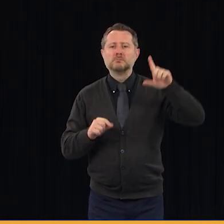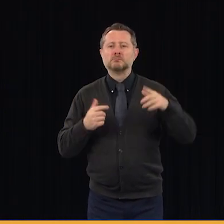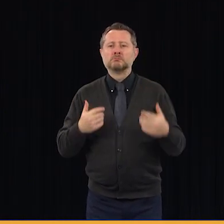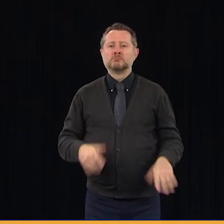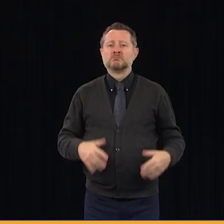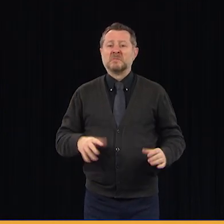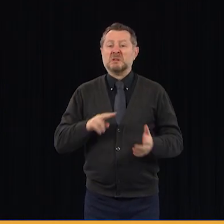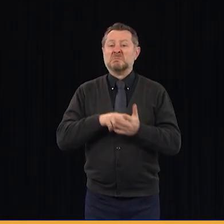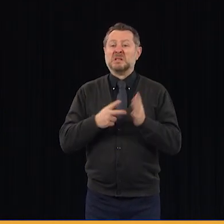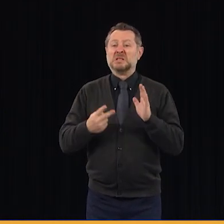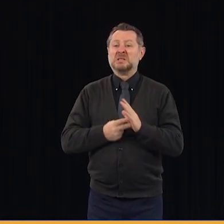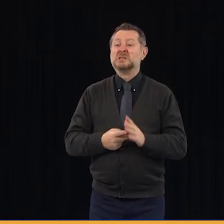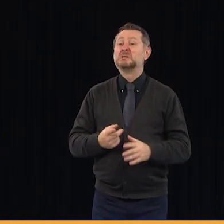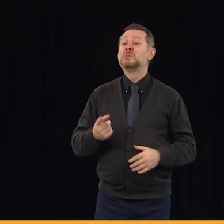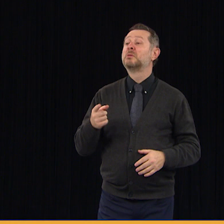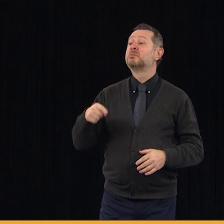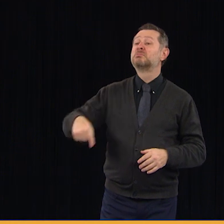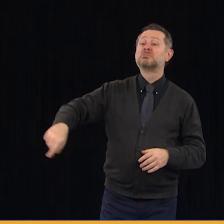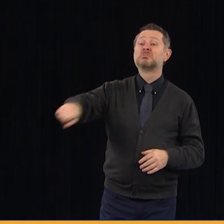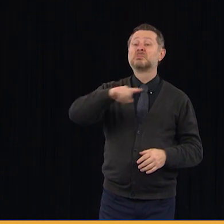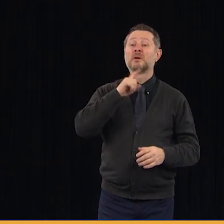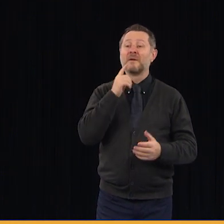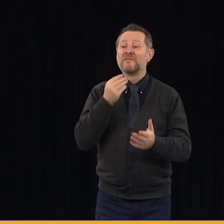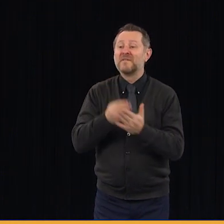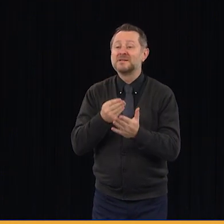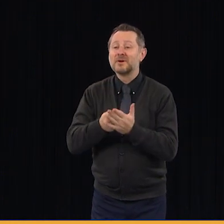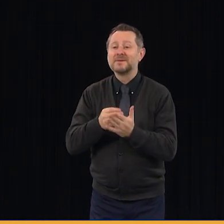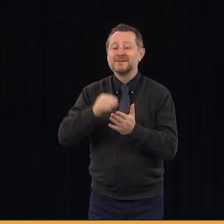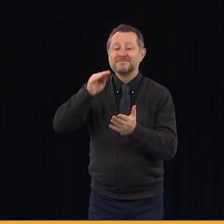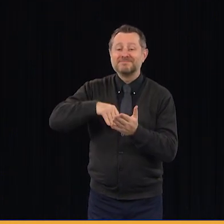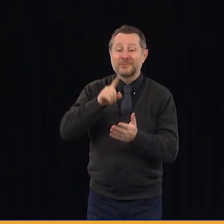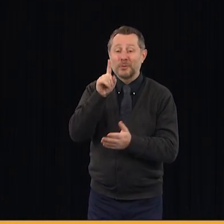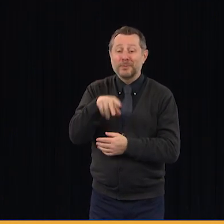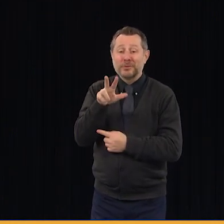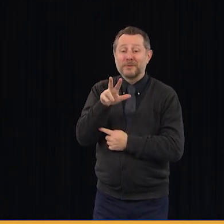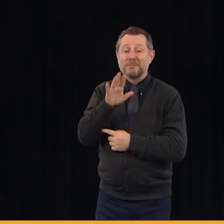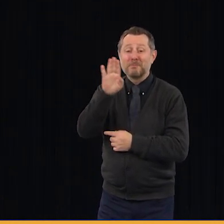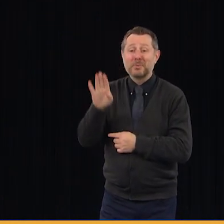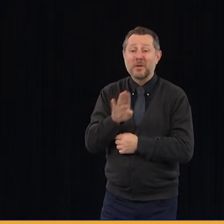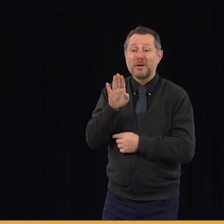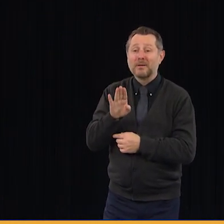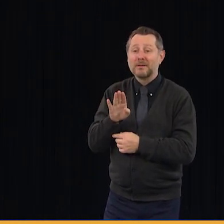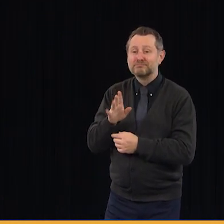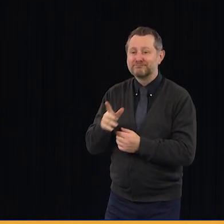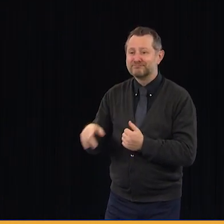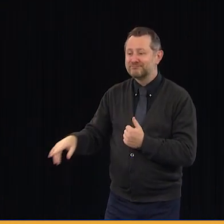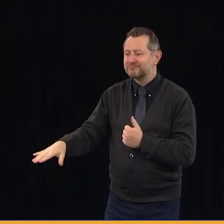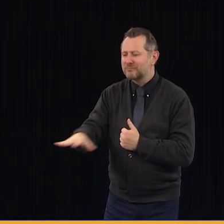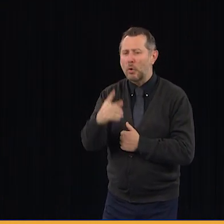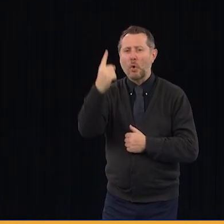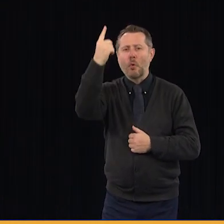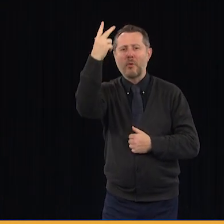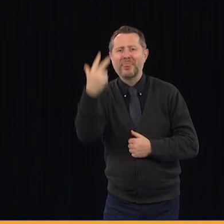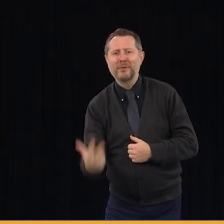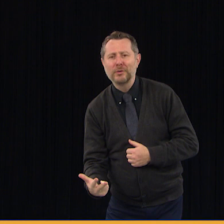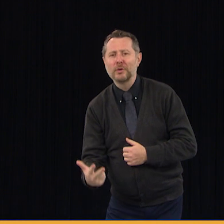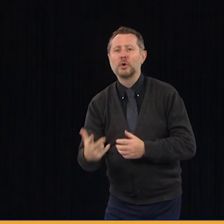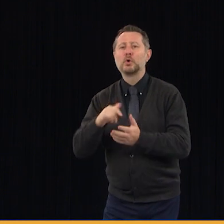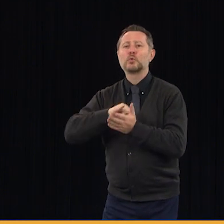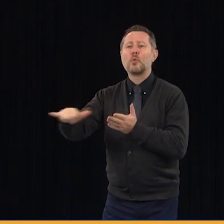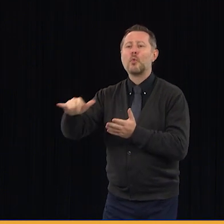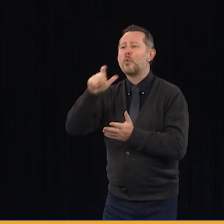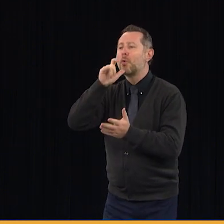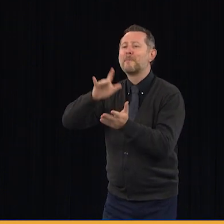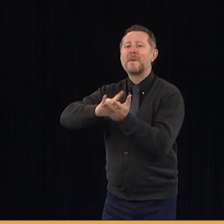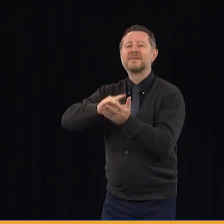And the funding disqualified 1/3 of New York's Medicaid recipients, which nobody said.